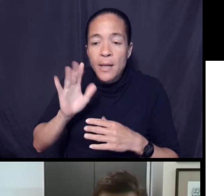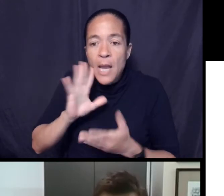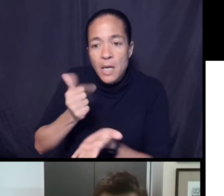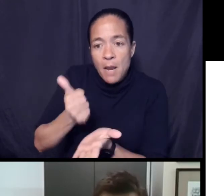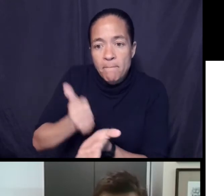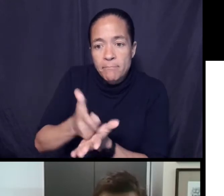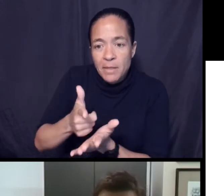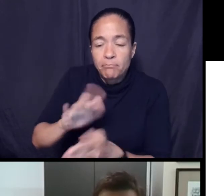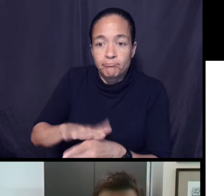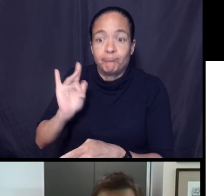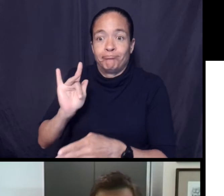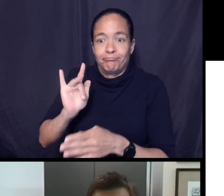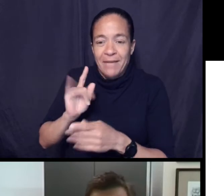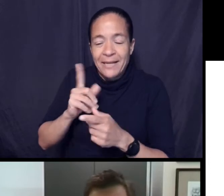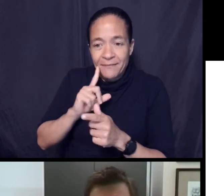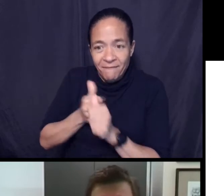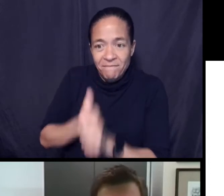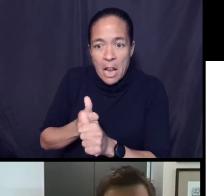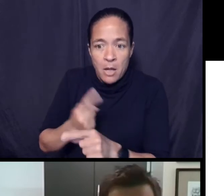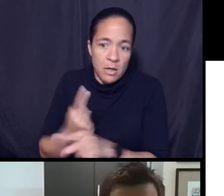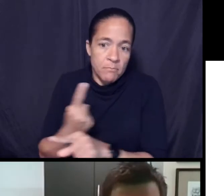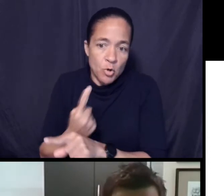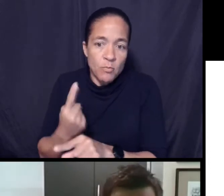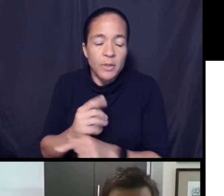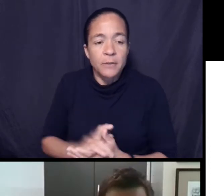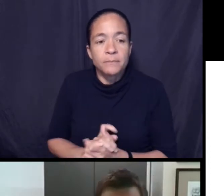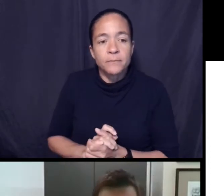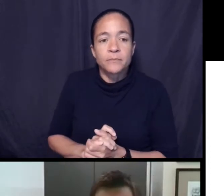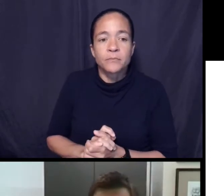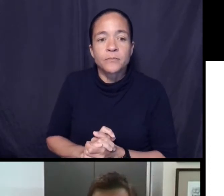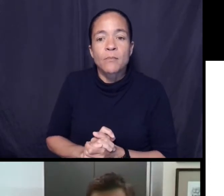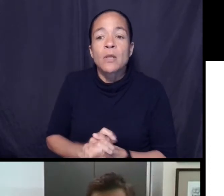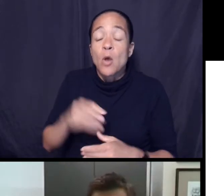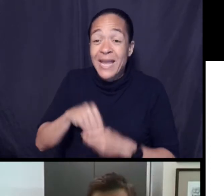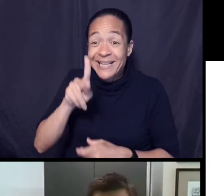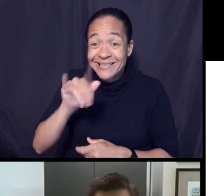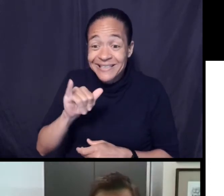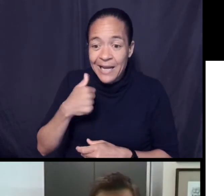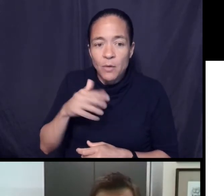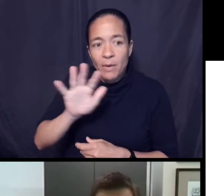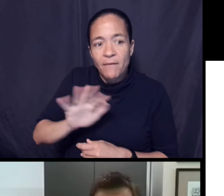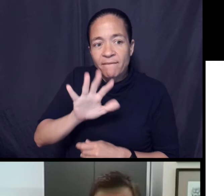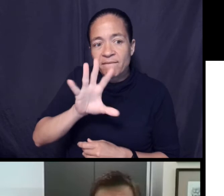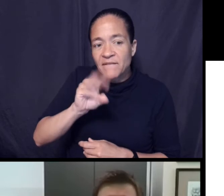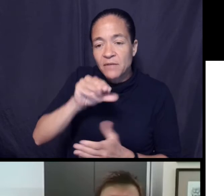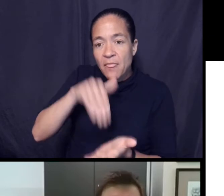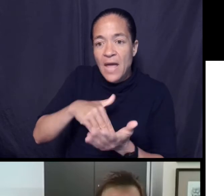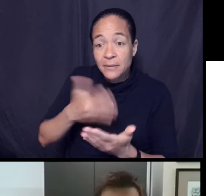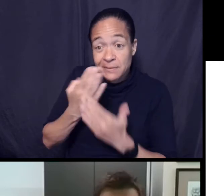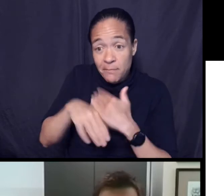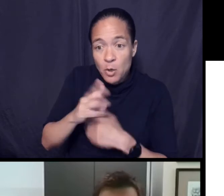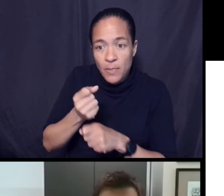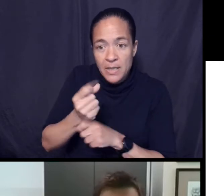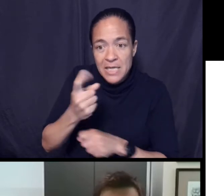appropriately. So in Kentucky, we average about 50,000 births per year, which means we're going to have about 250